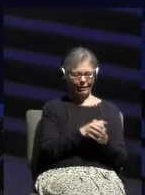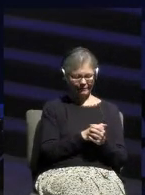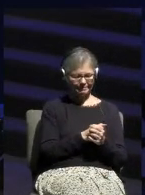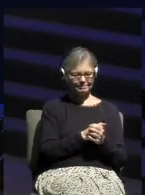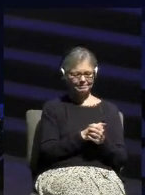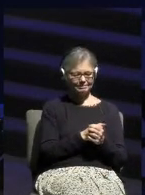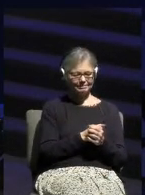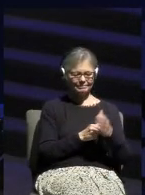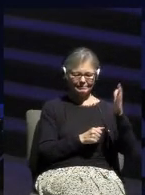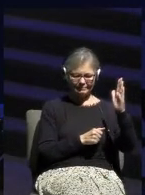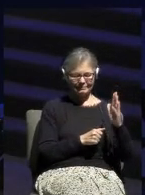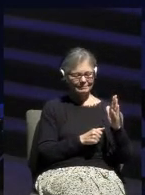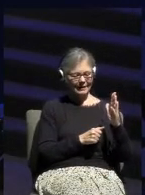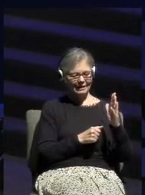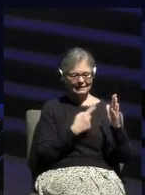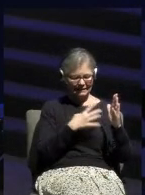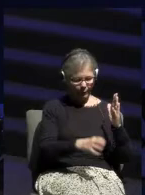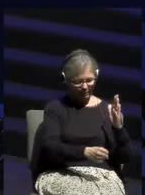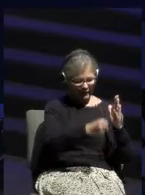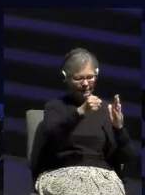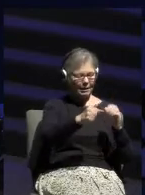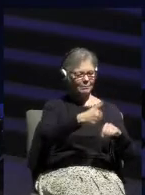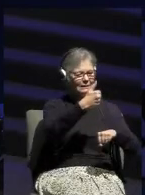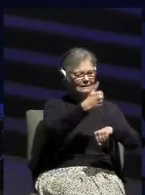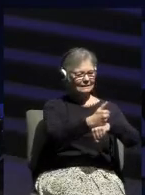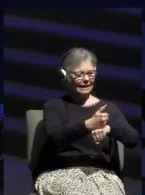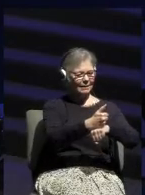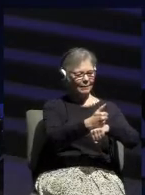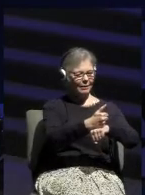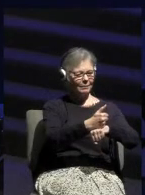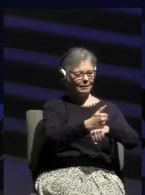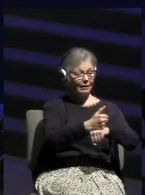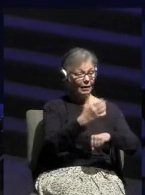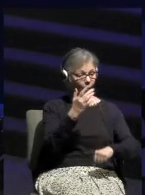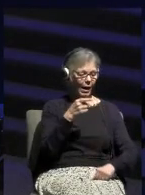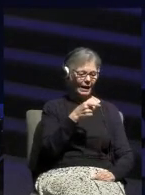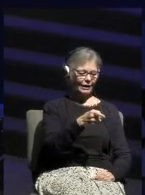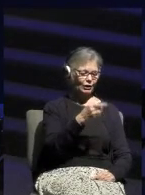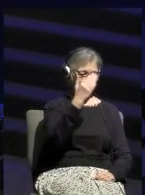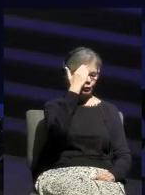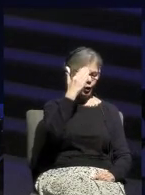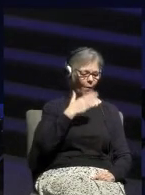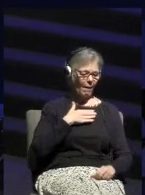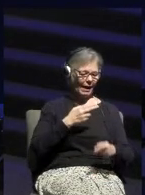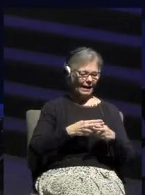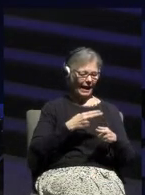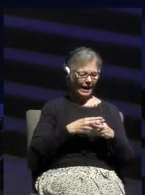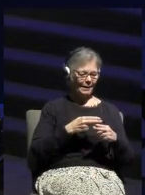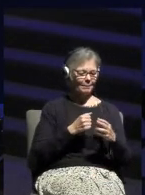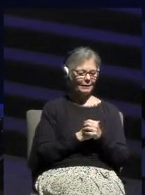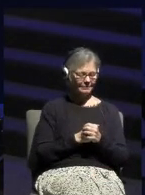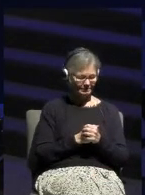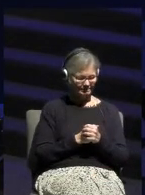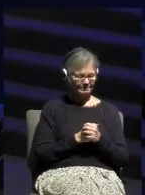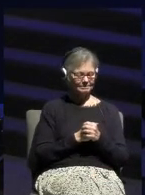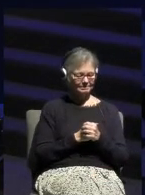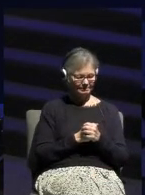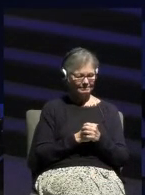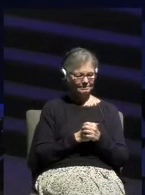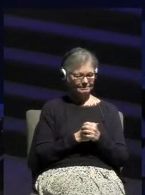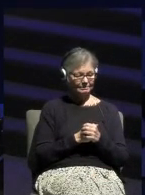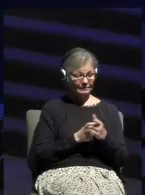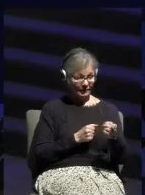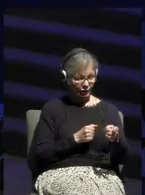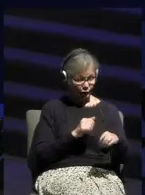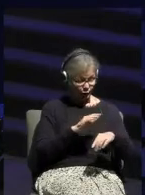And I will set him on high because he hath known my name. Speaking to the about the individual, he shall